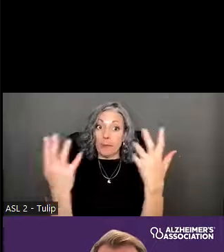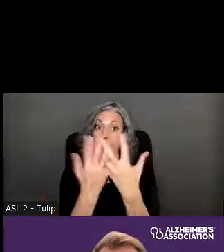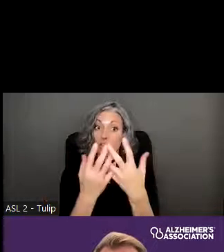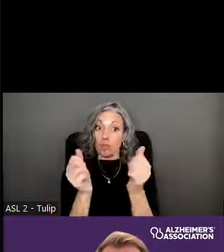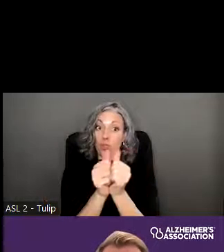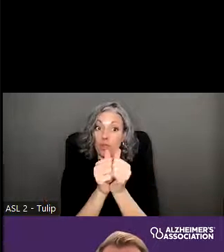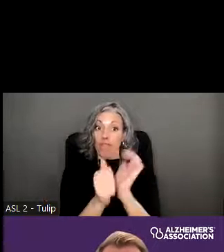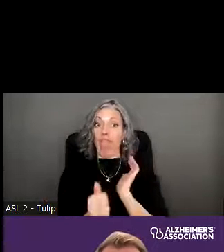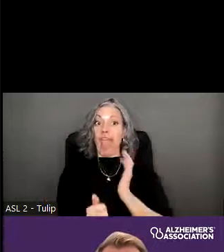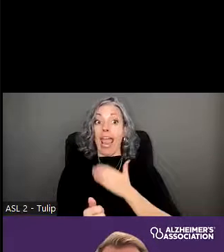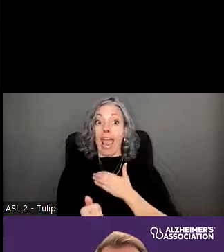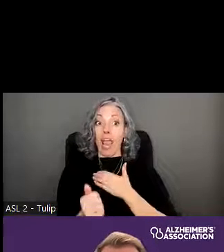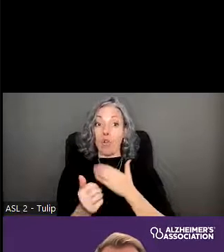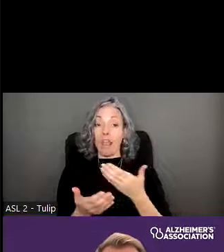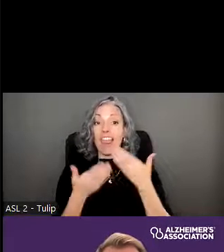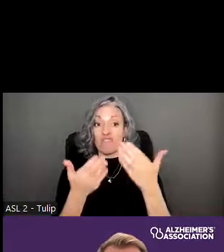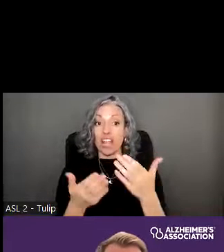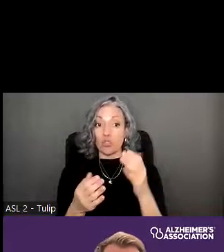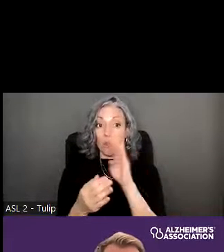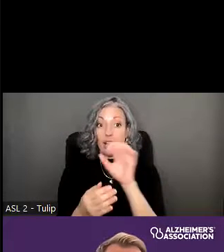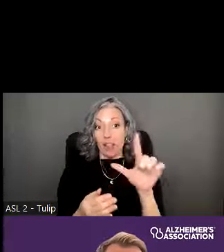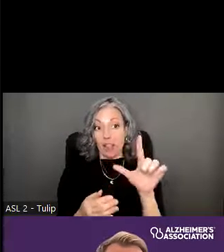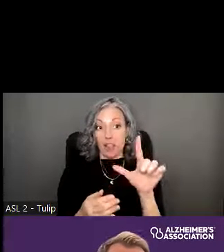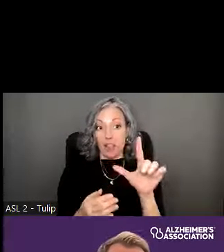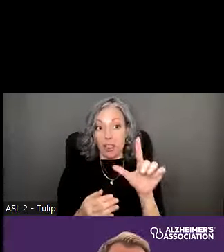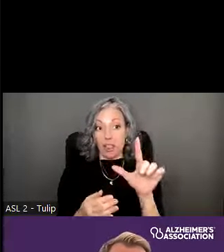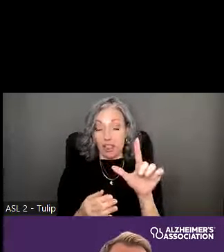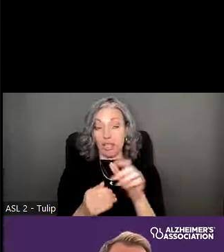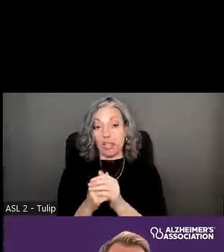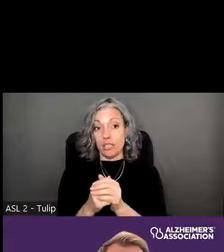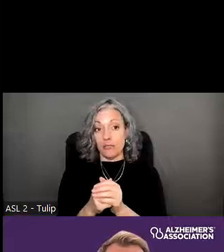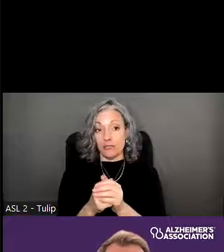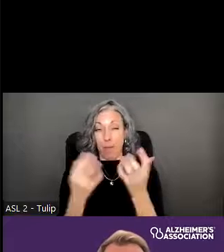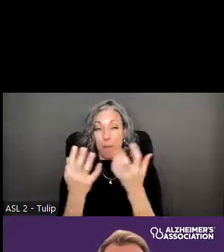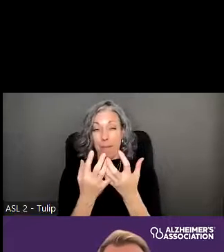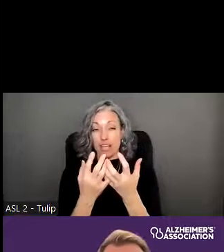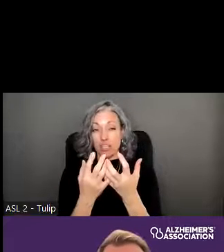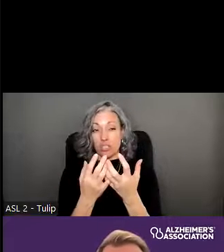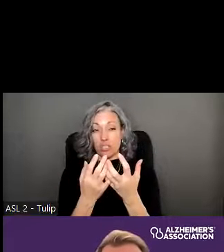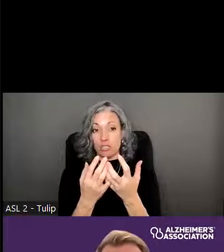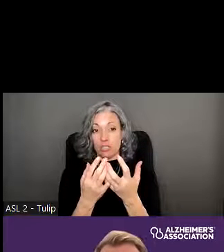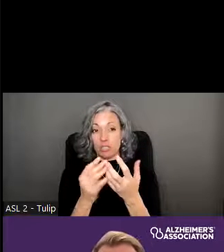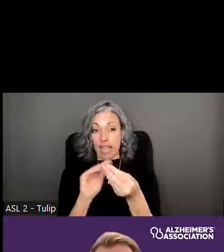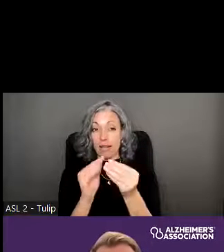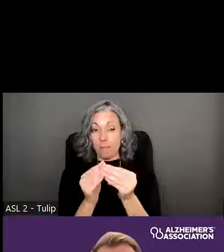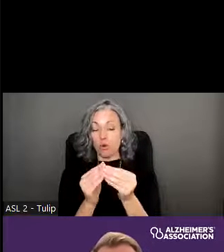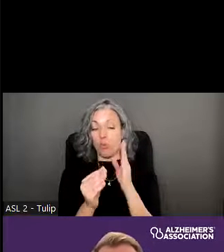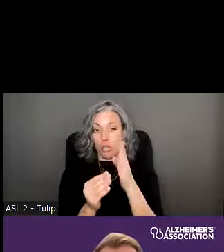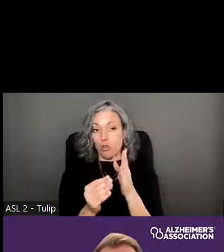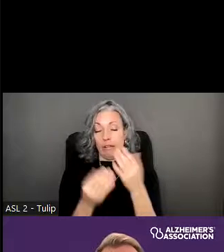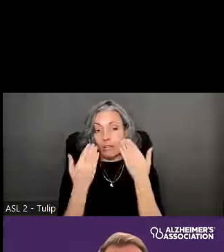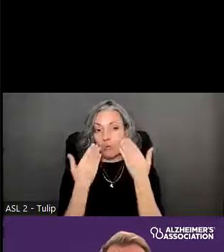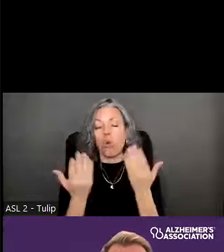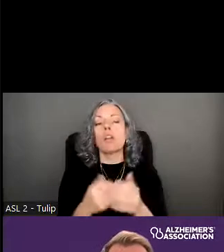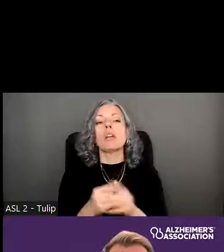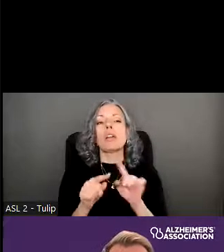our advisory bill, whatever bill number that turns out to be. So there is a little bit of overlap, but we'll be working with